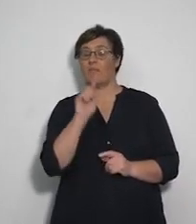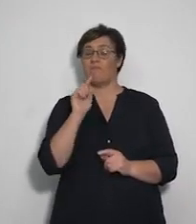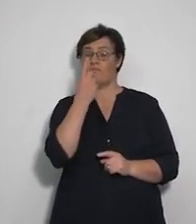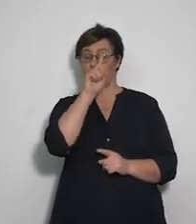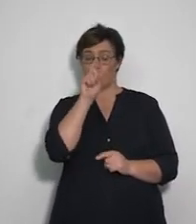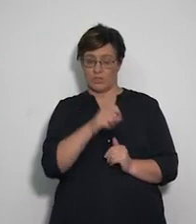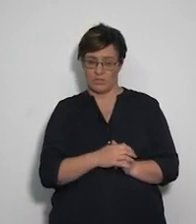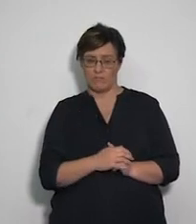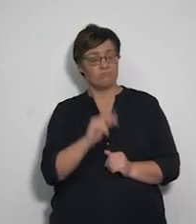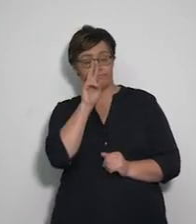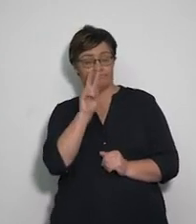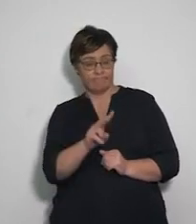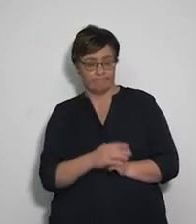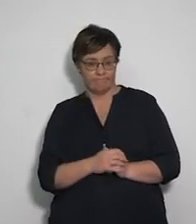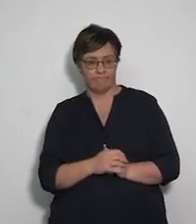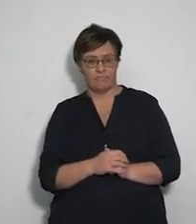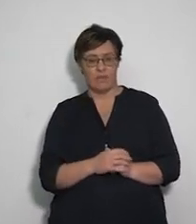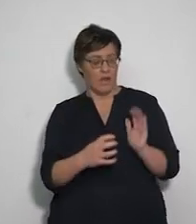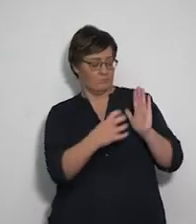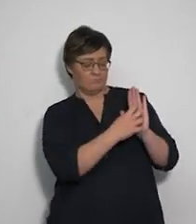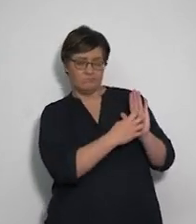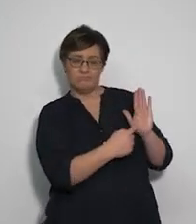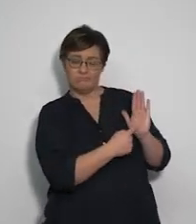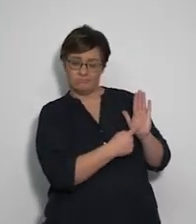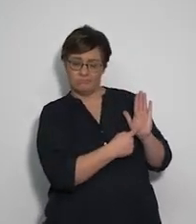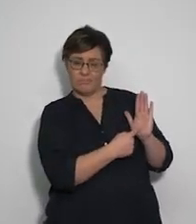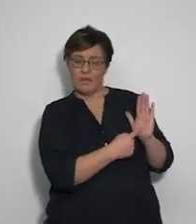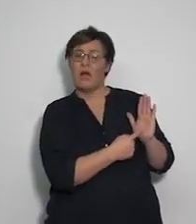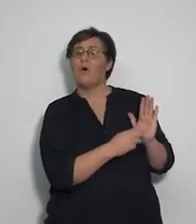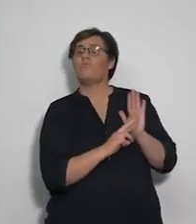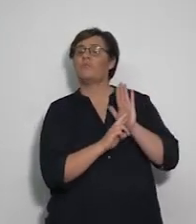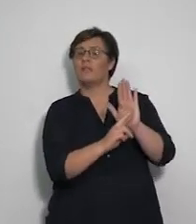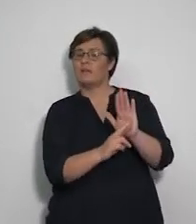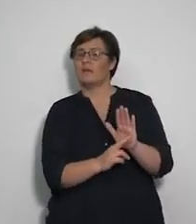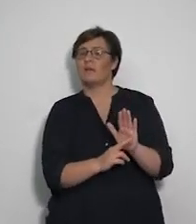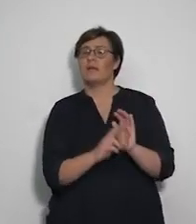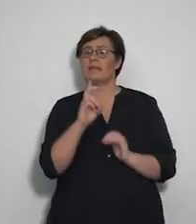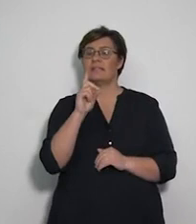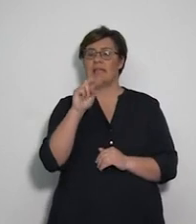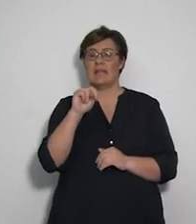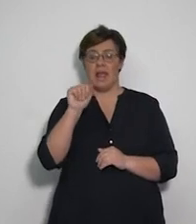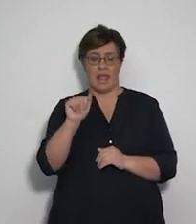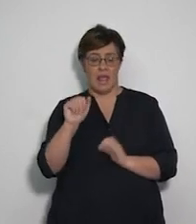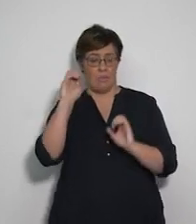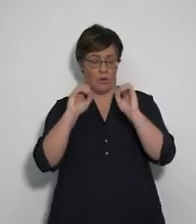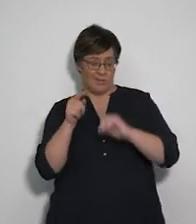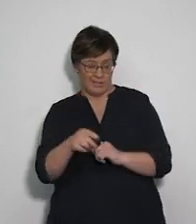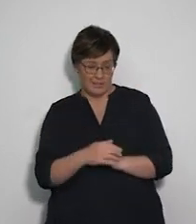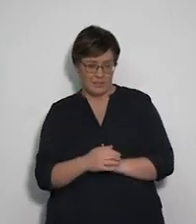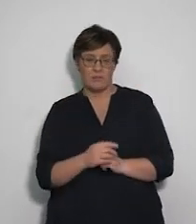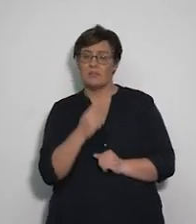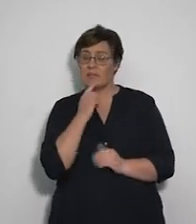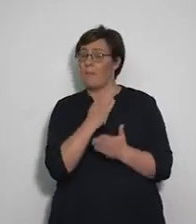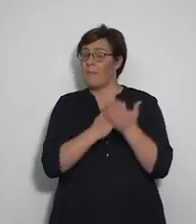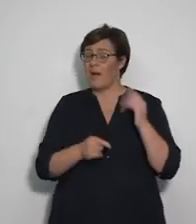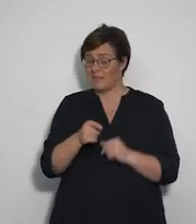So the first question, if we look at it, the diagram alongside represents a portion of a DNA molecule. So it tells us that